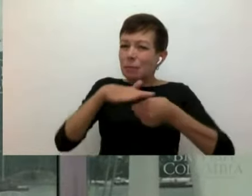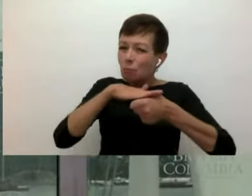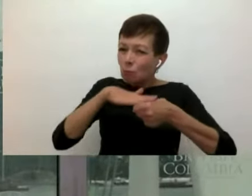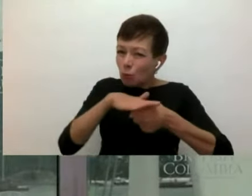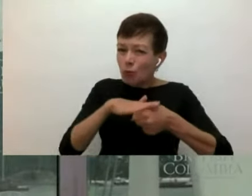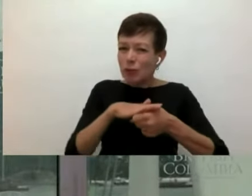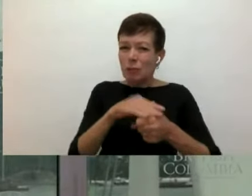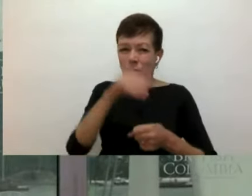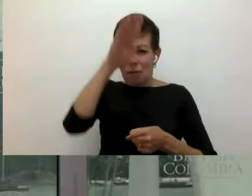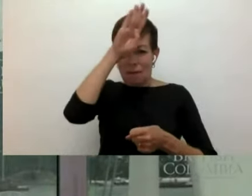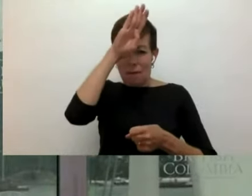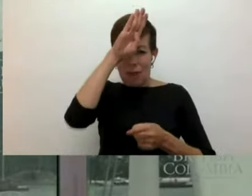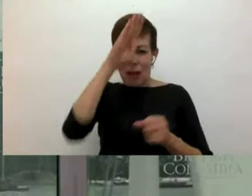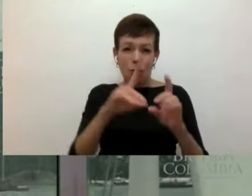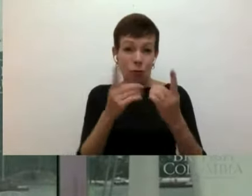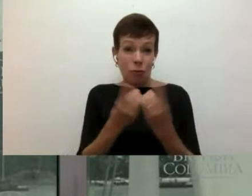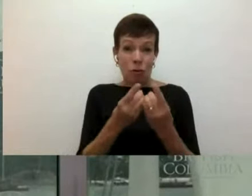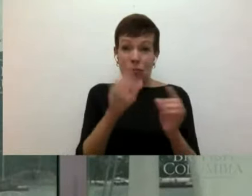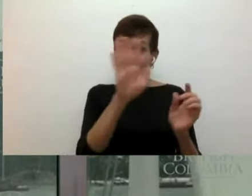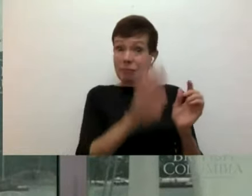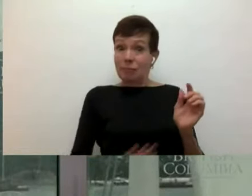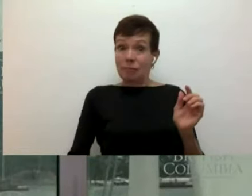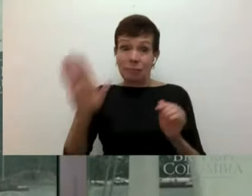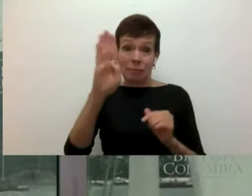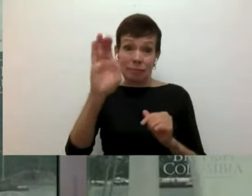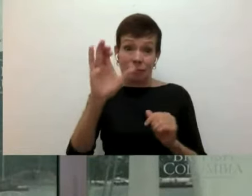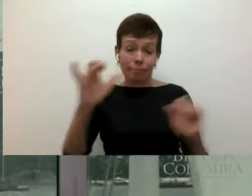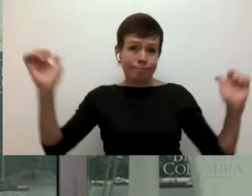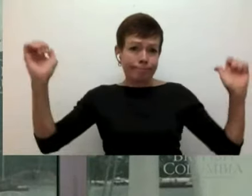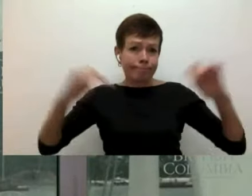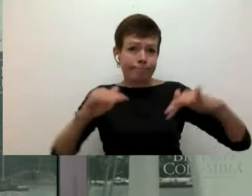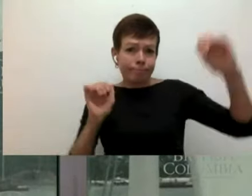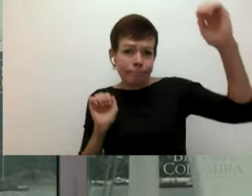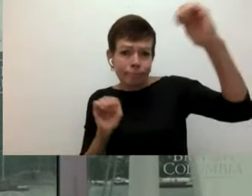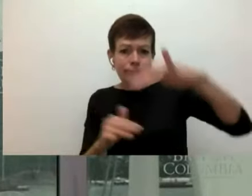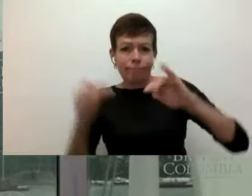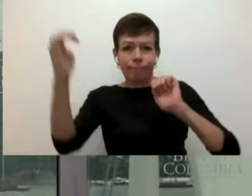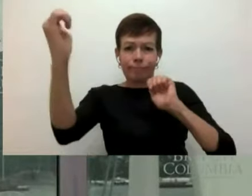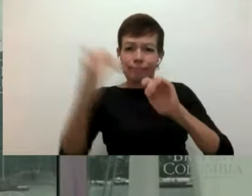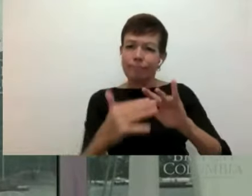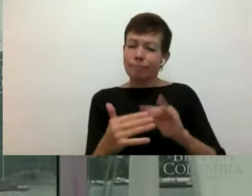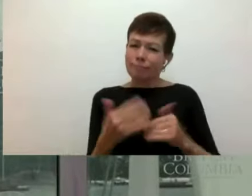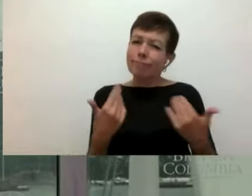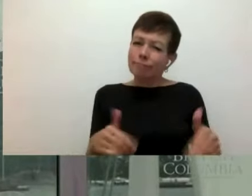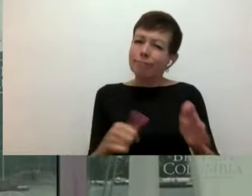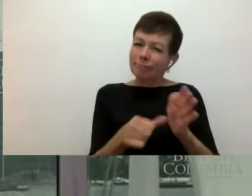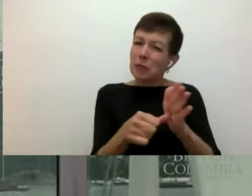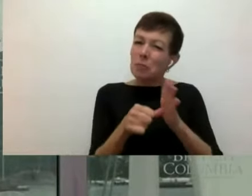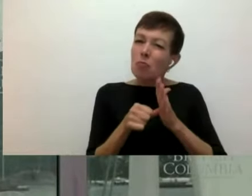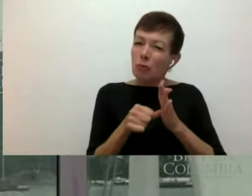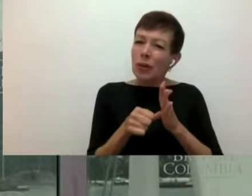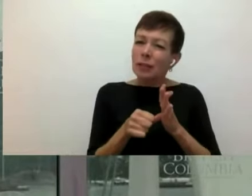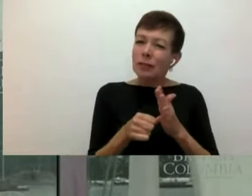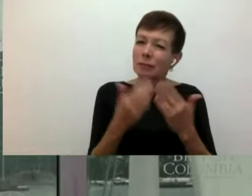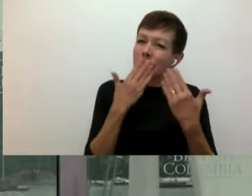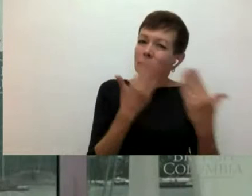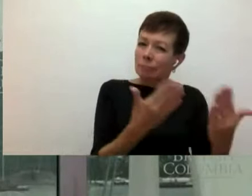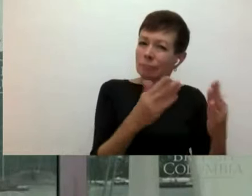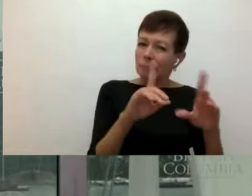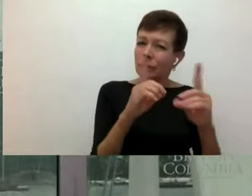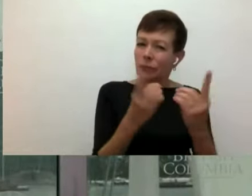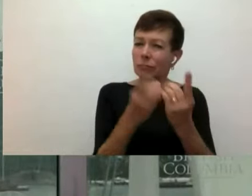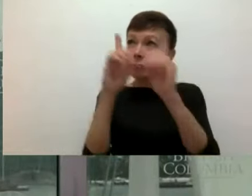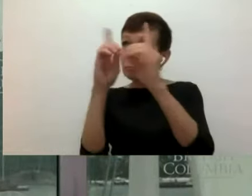firefighters from 108 municipal fire departments from around British Columbia. And that is a really impressive collective